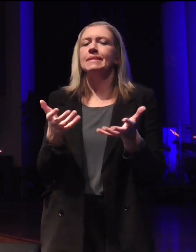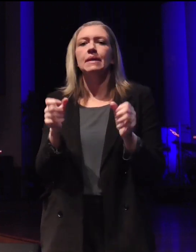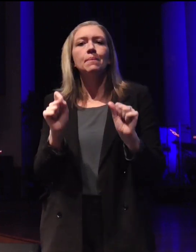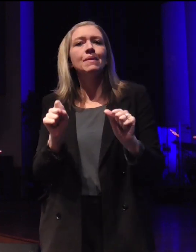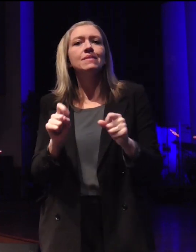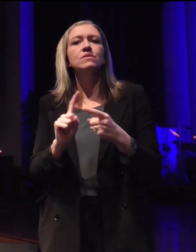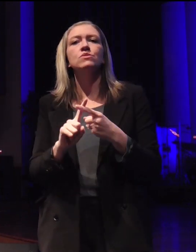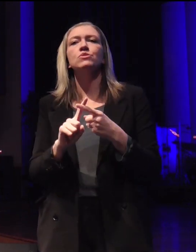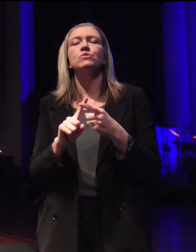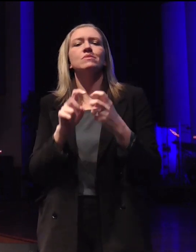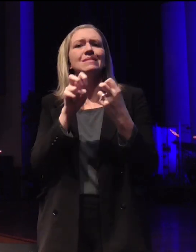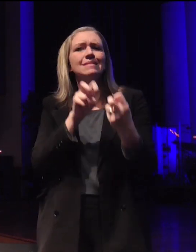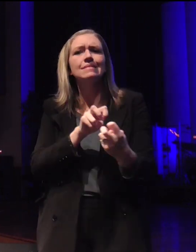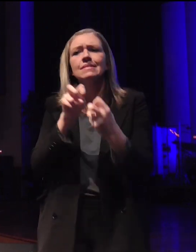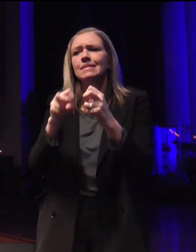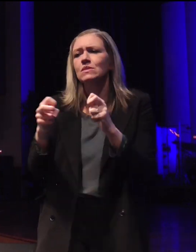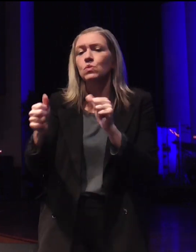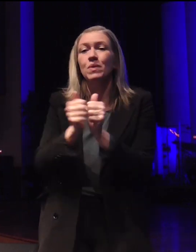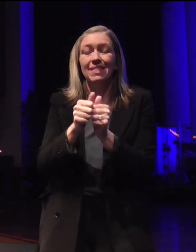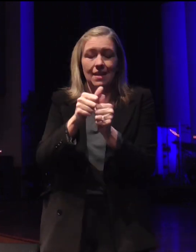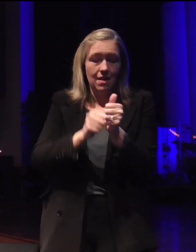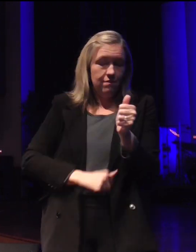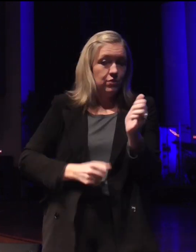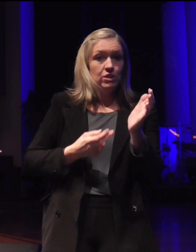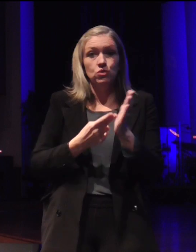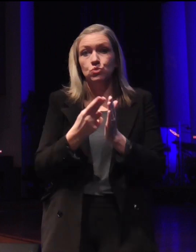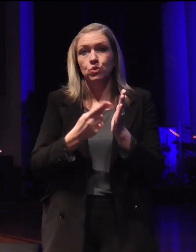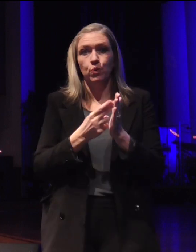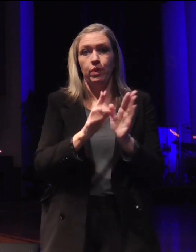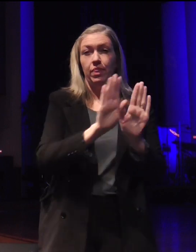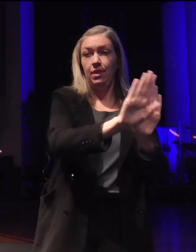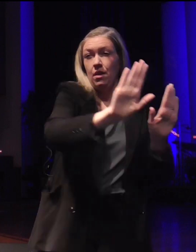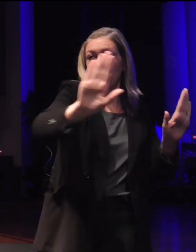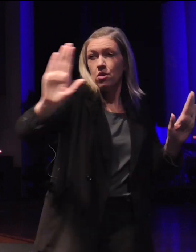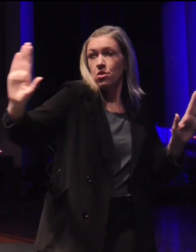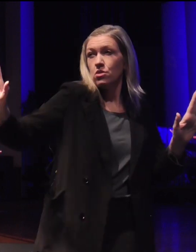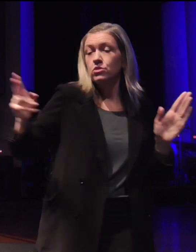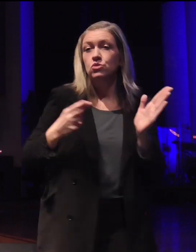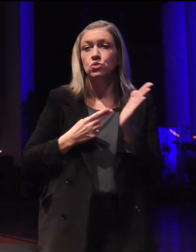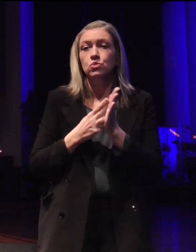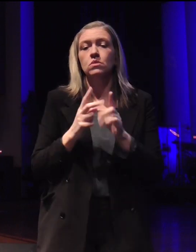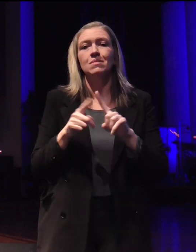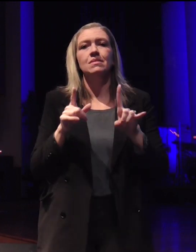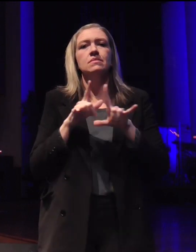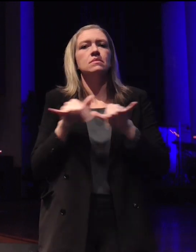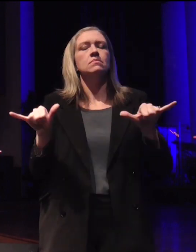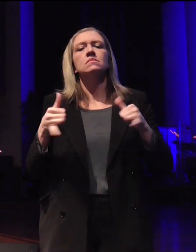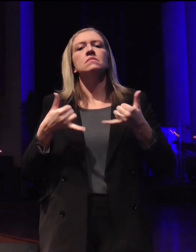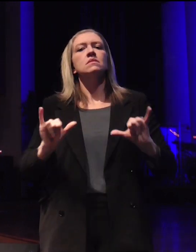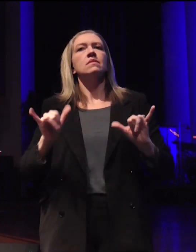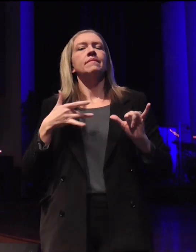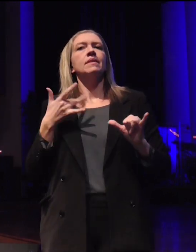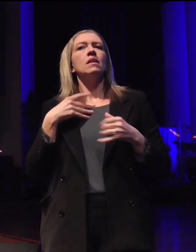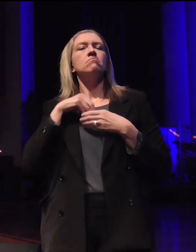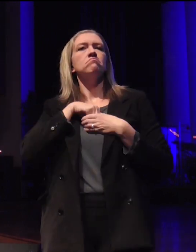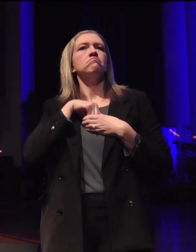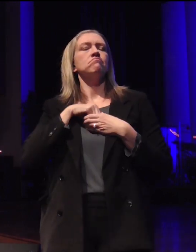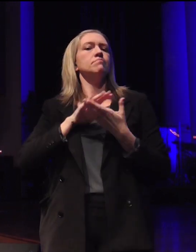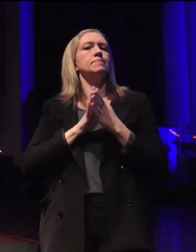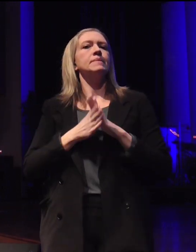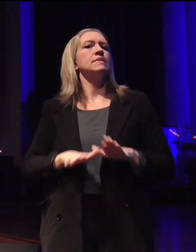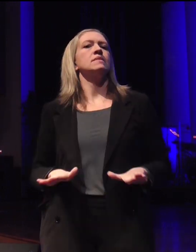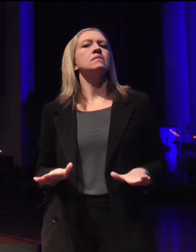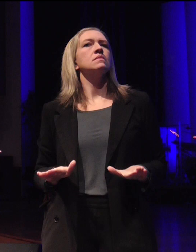with every truth that someone might espouse and still be at peace, still be